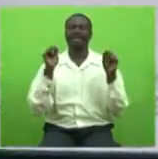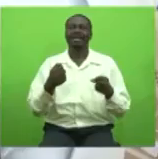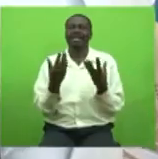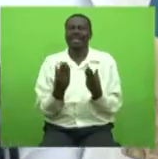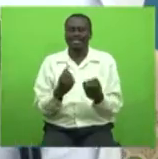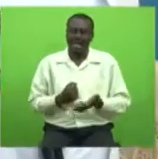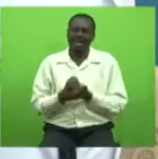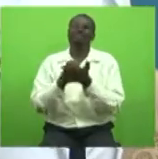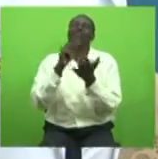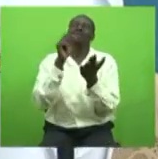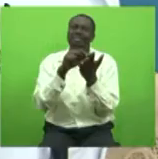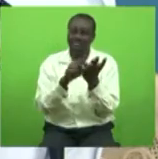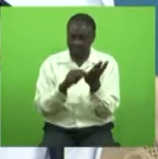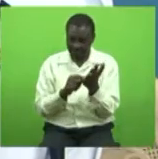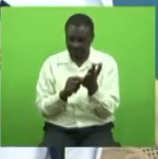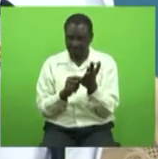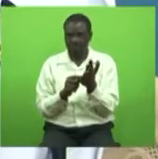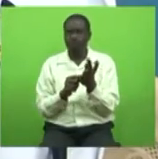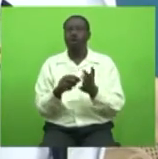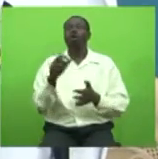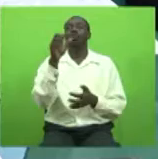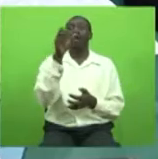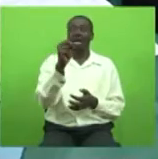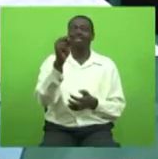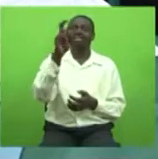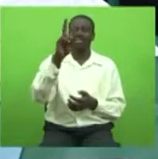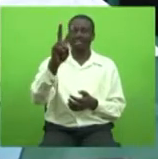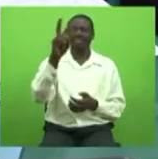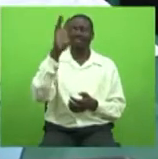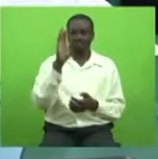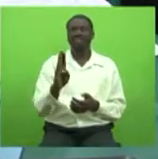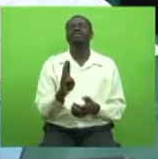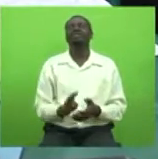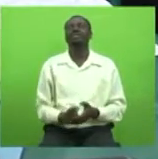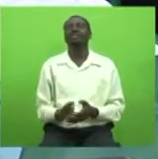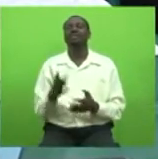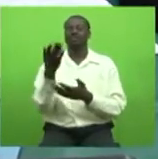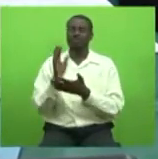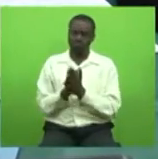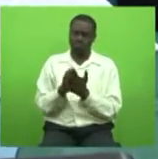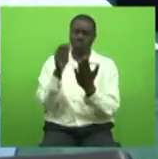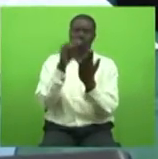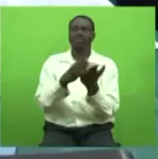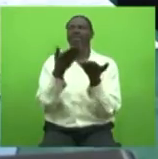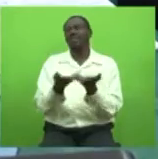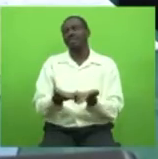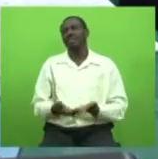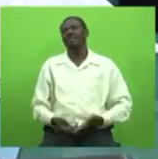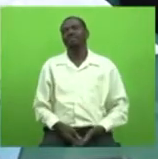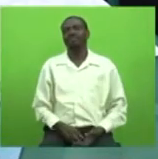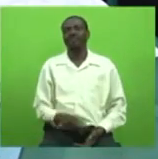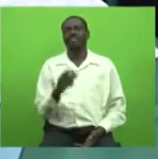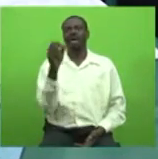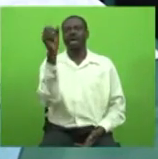0727. SGBV monthly summary